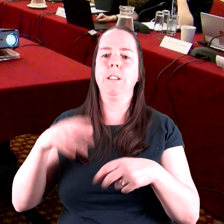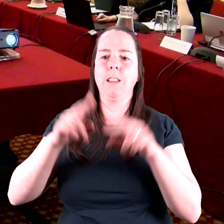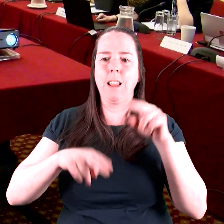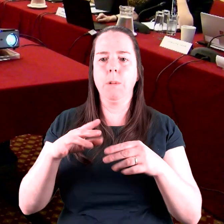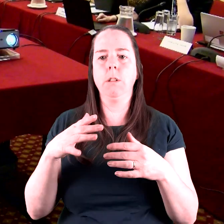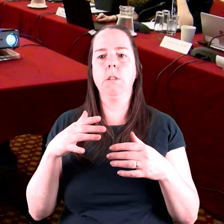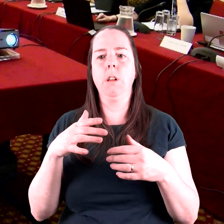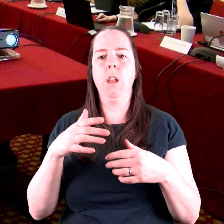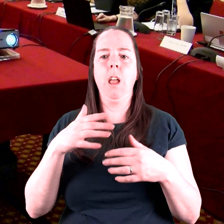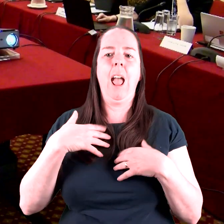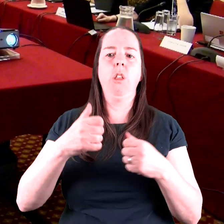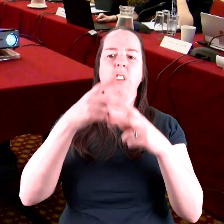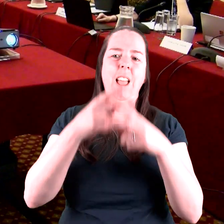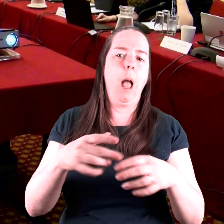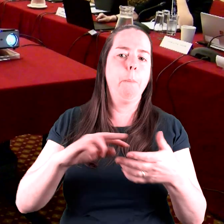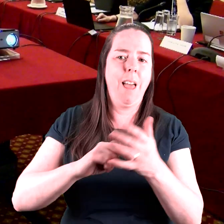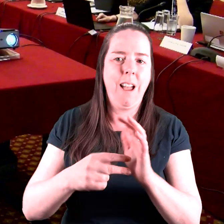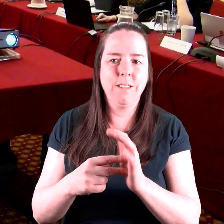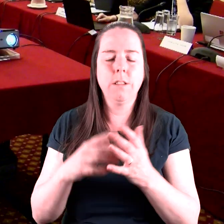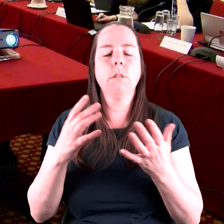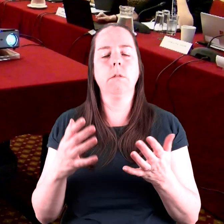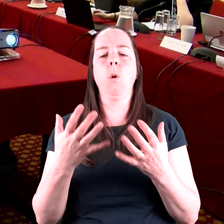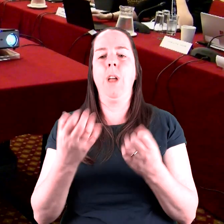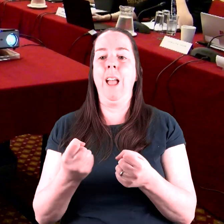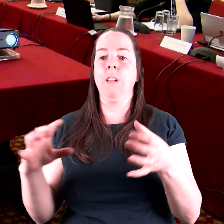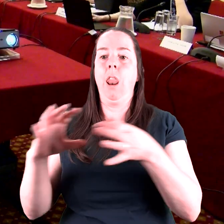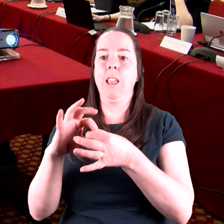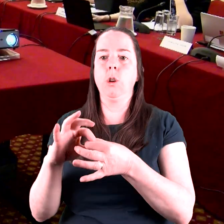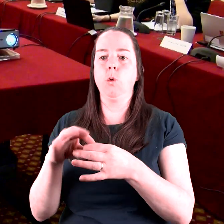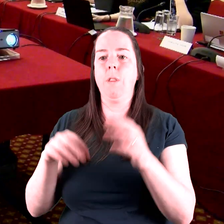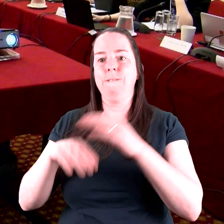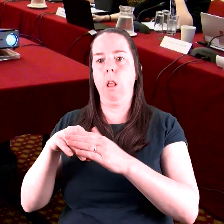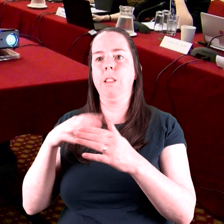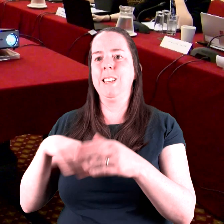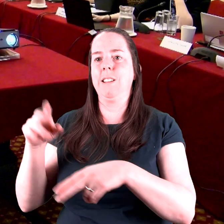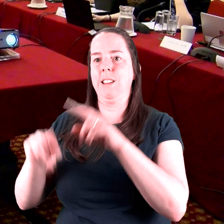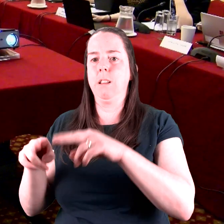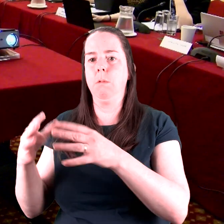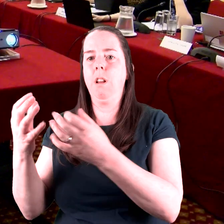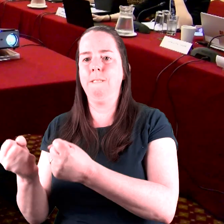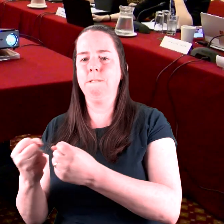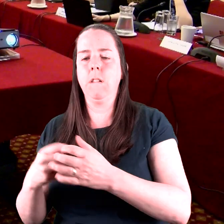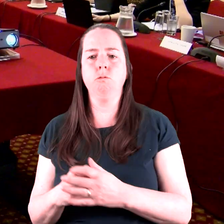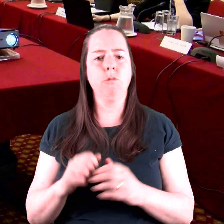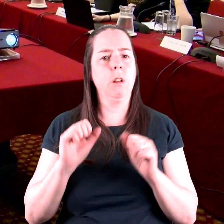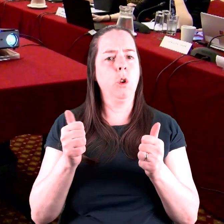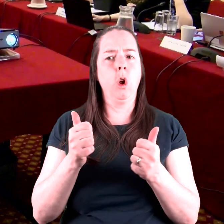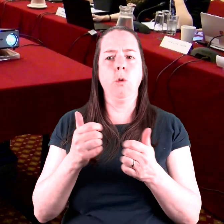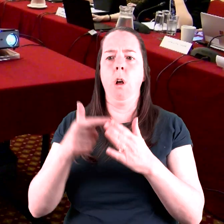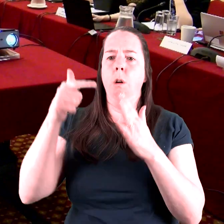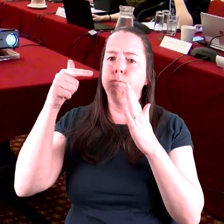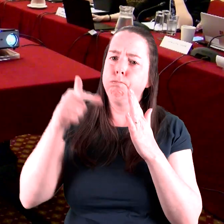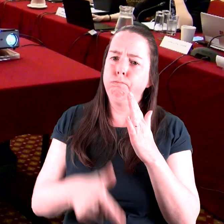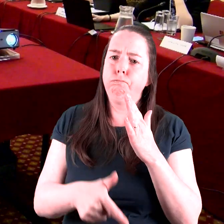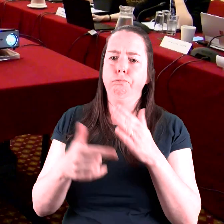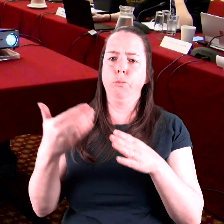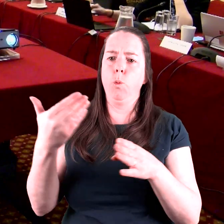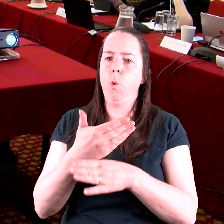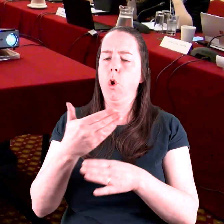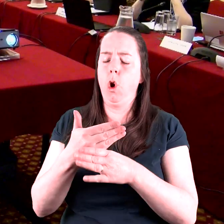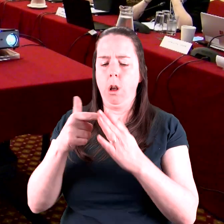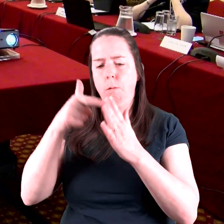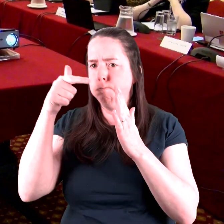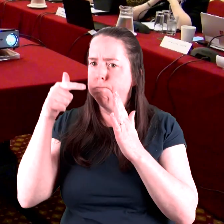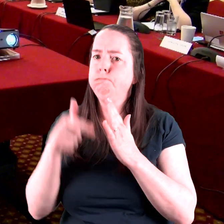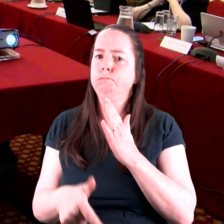And in the document and on this slide, there is a link to the full needs assessment. It's a really, really good and thorough piece of work. I'd